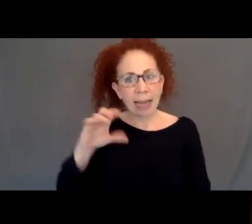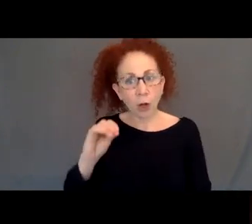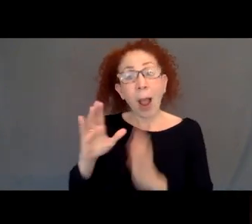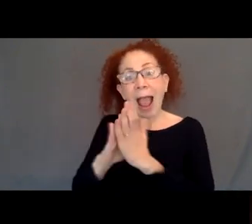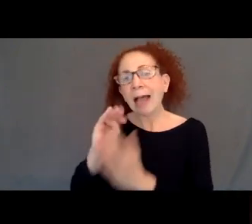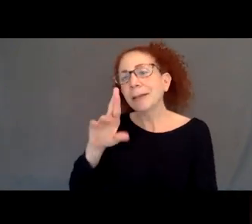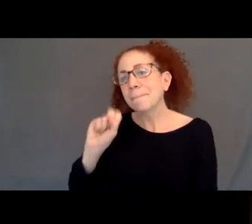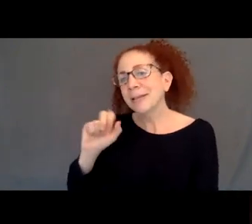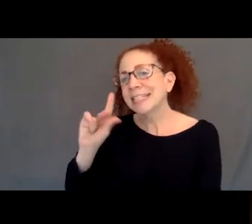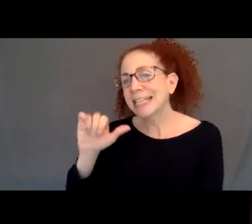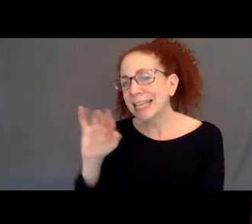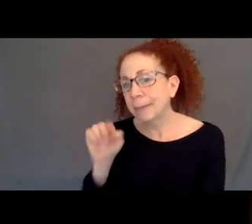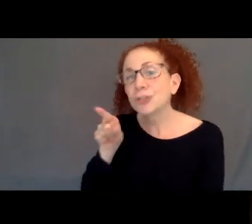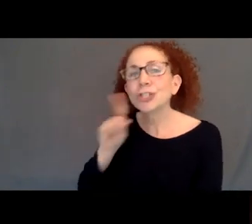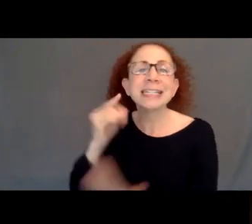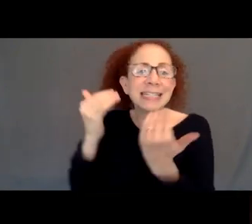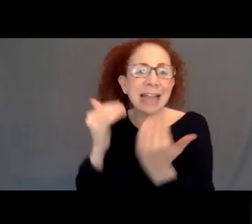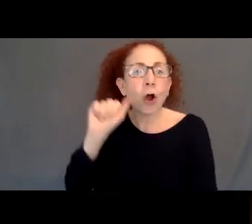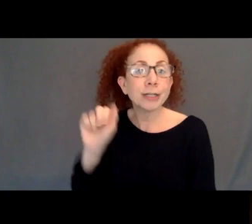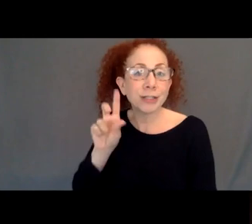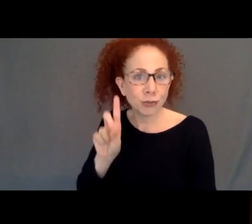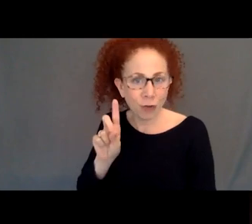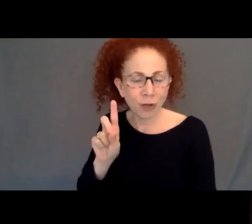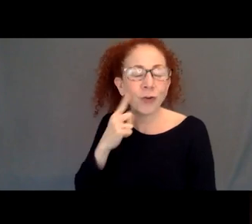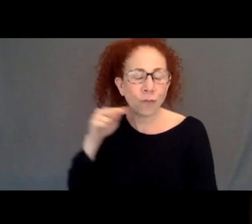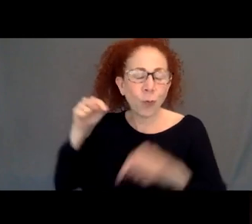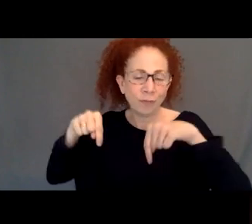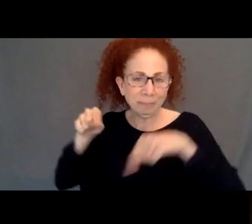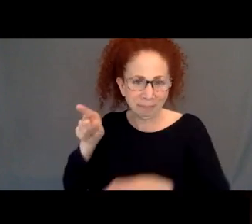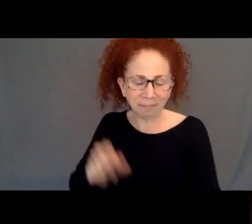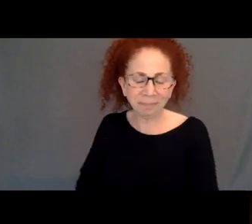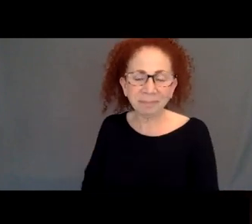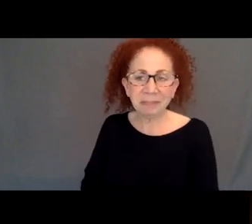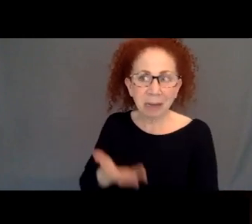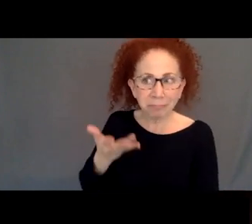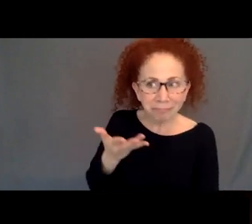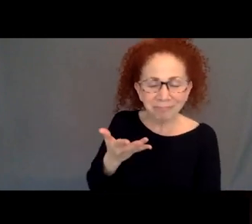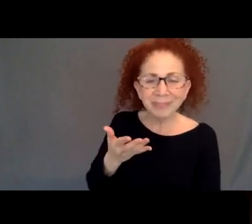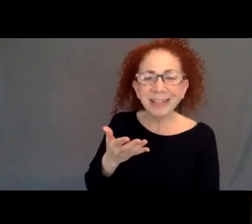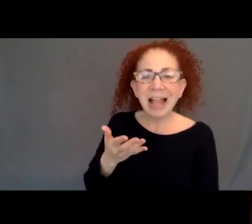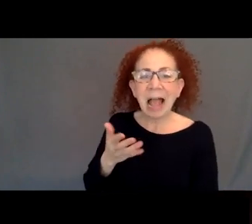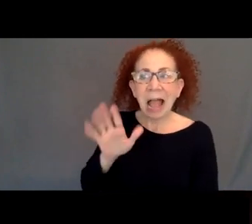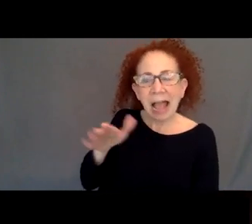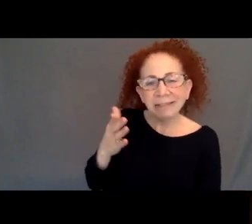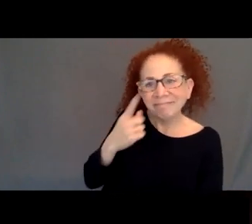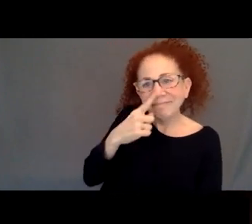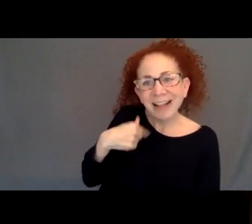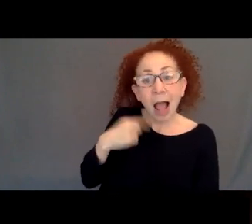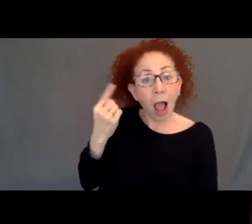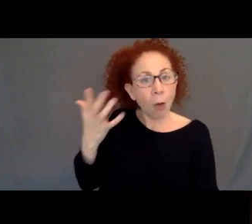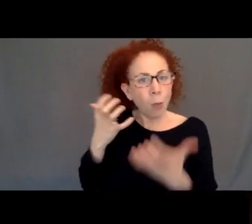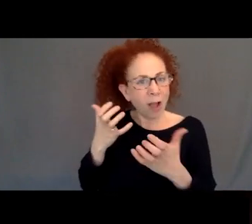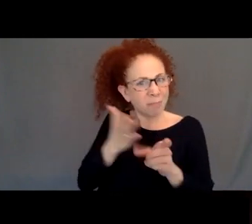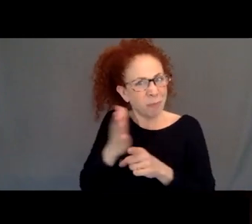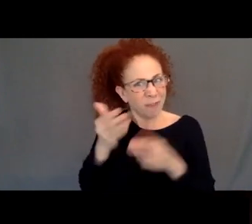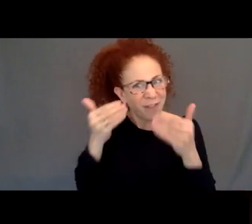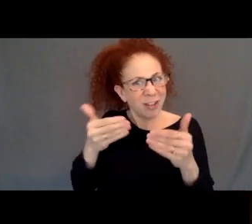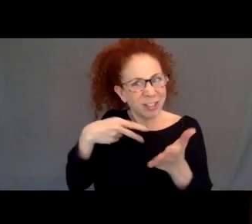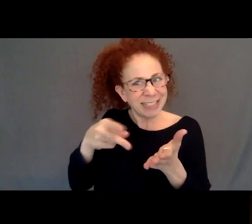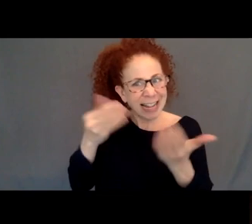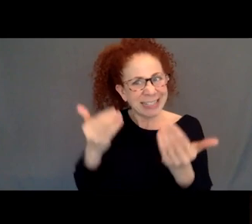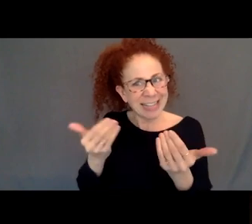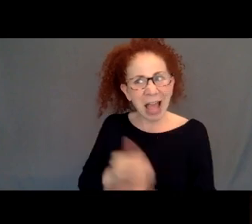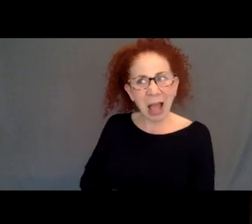Kim. She's now the artistic director of Philadanco. And I was like, I think I want to pursue this professionally